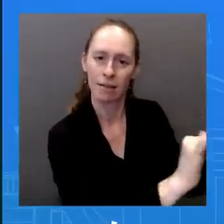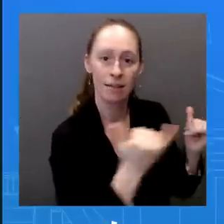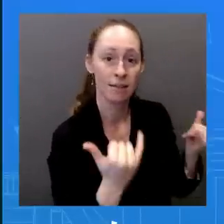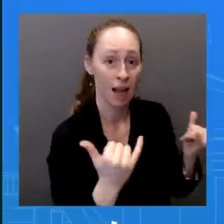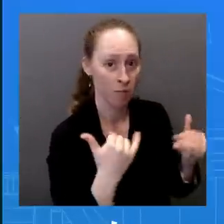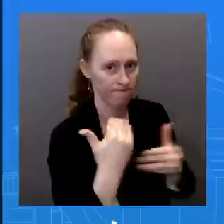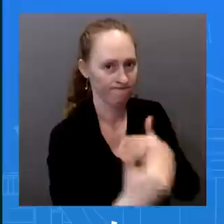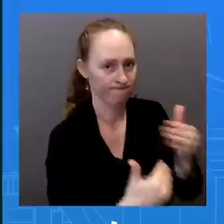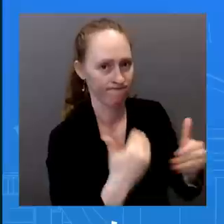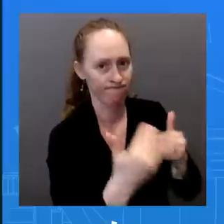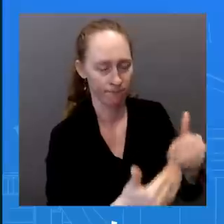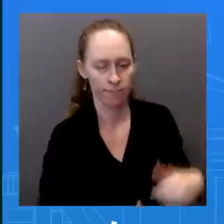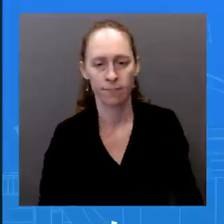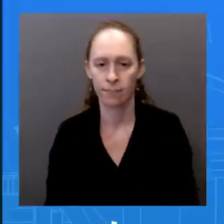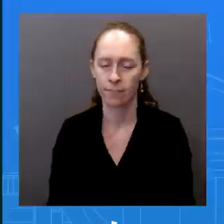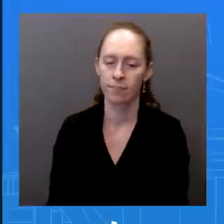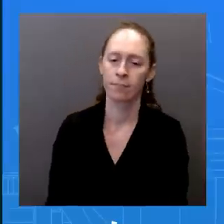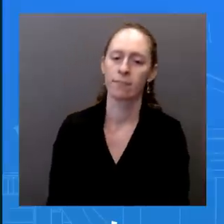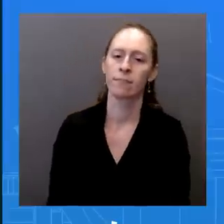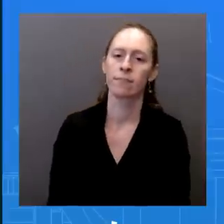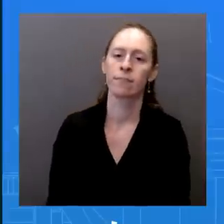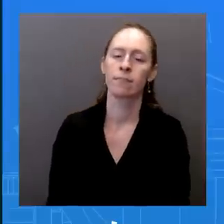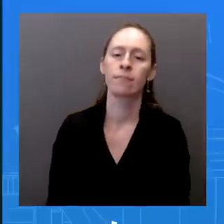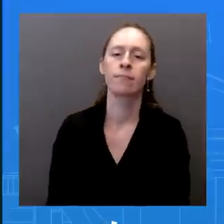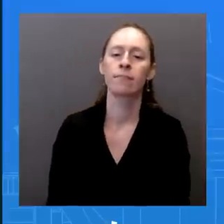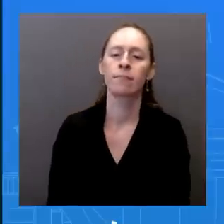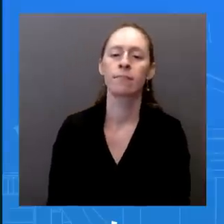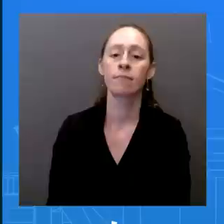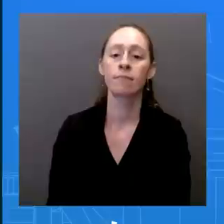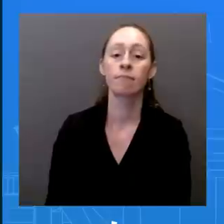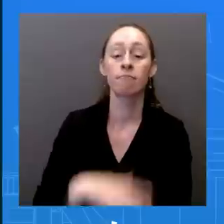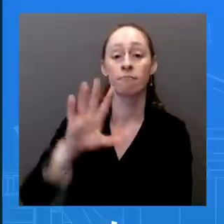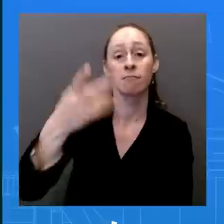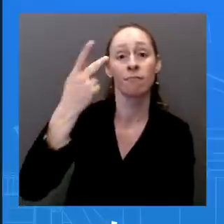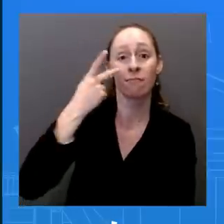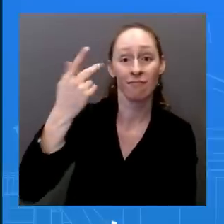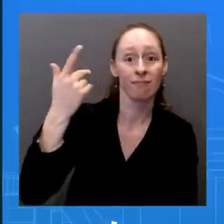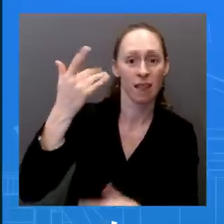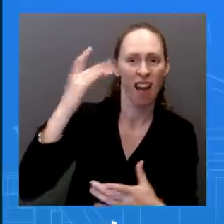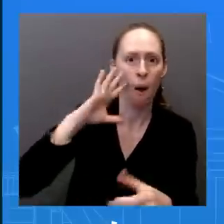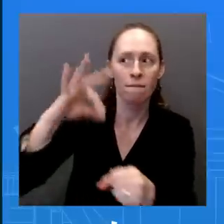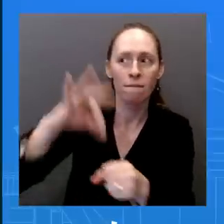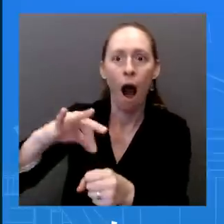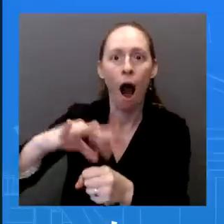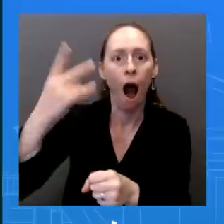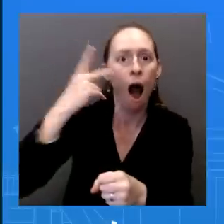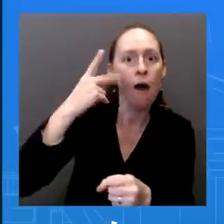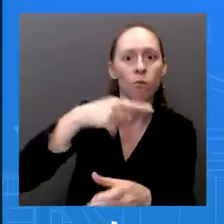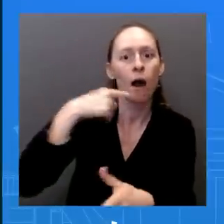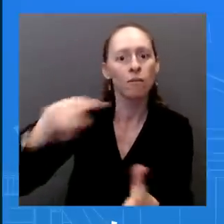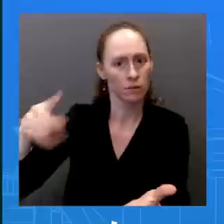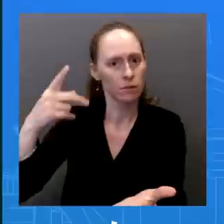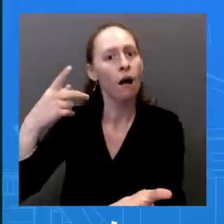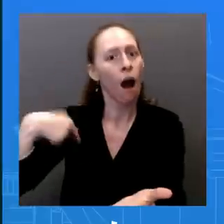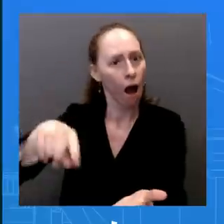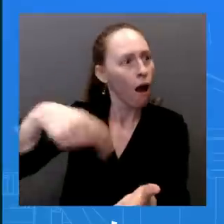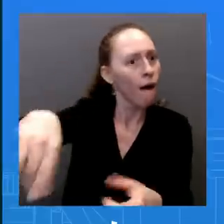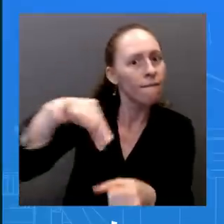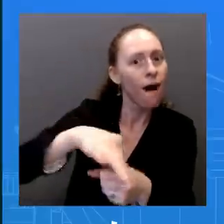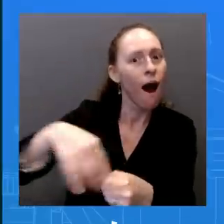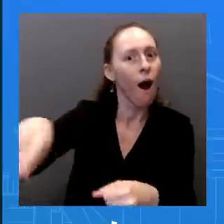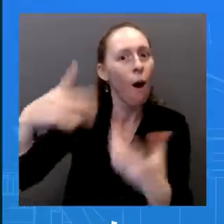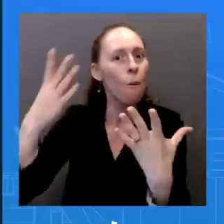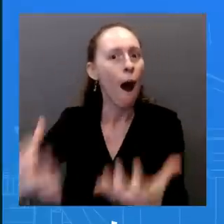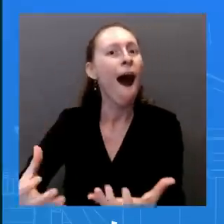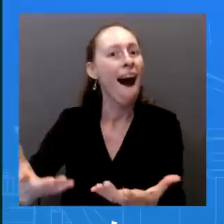on 3 days' notice as they continue to lose ground on the battlefield and as more world leaders distance